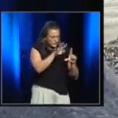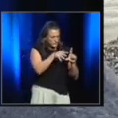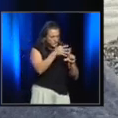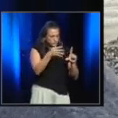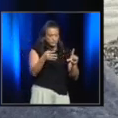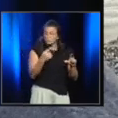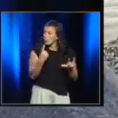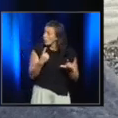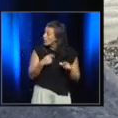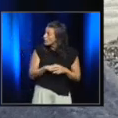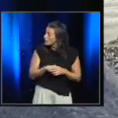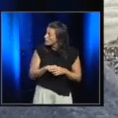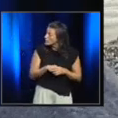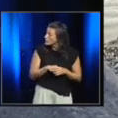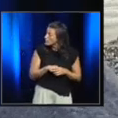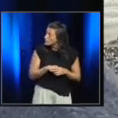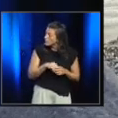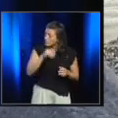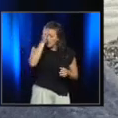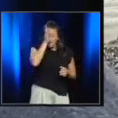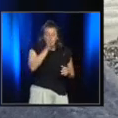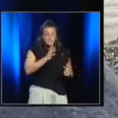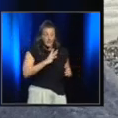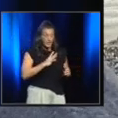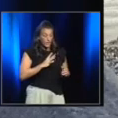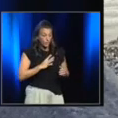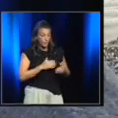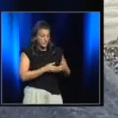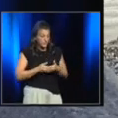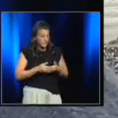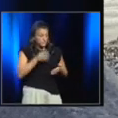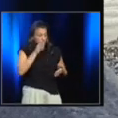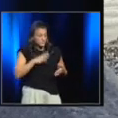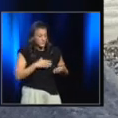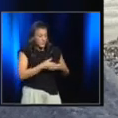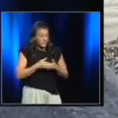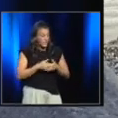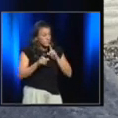male and female pups respond differently to that. So you